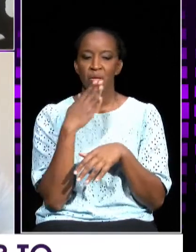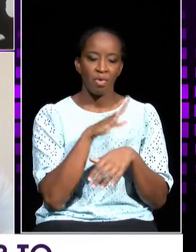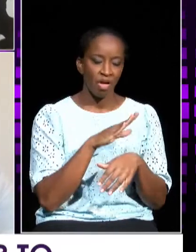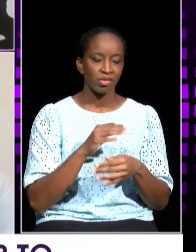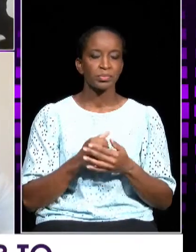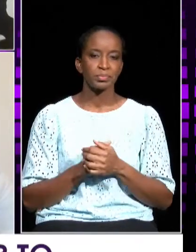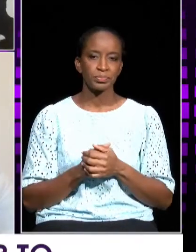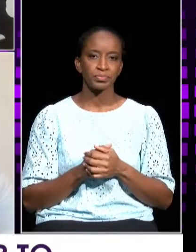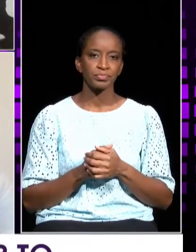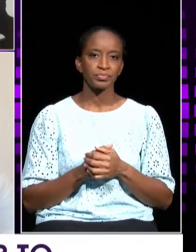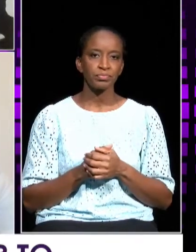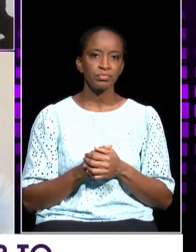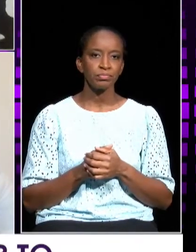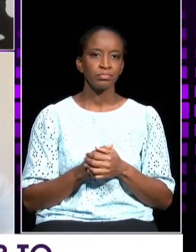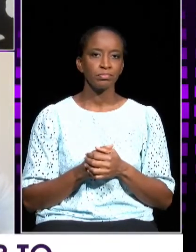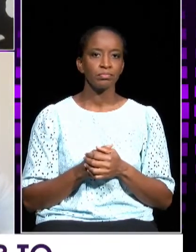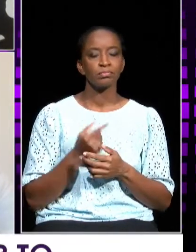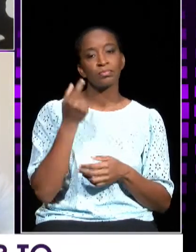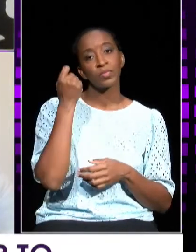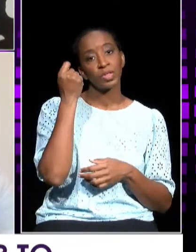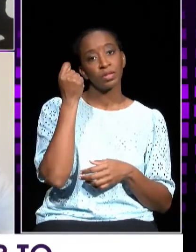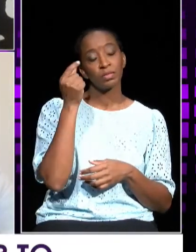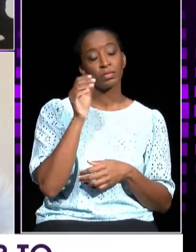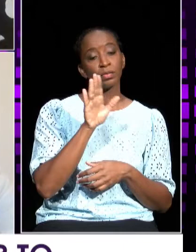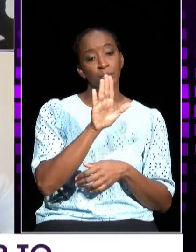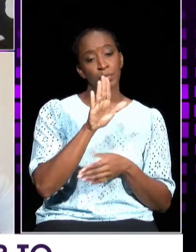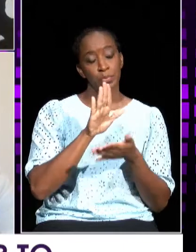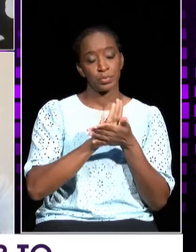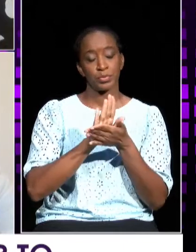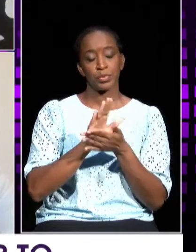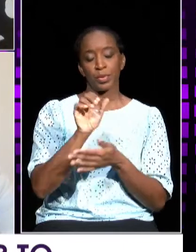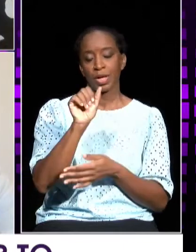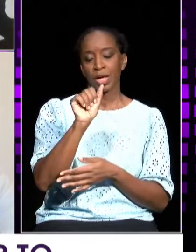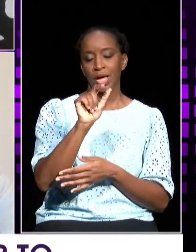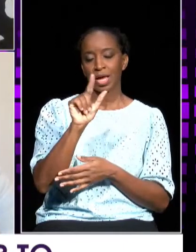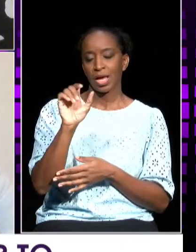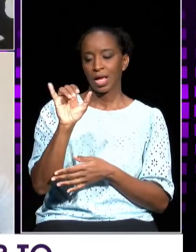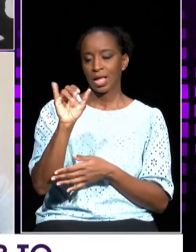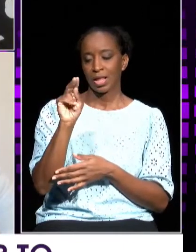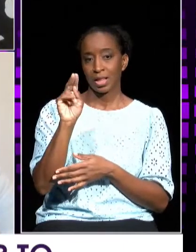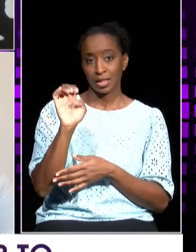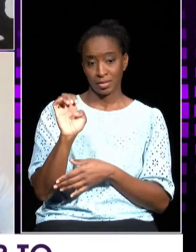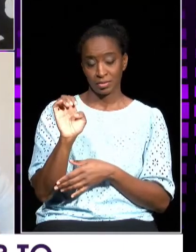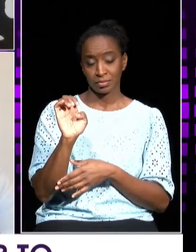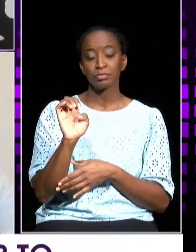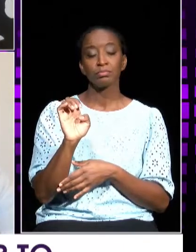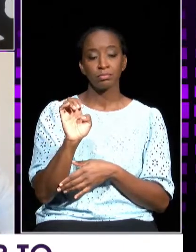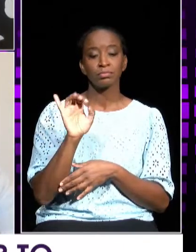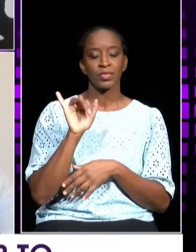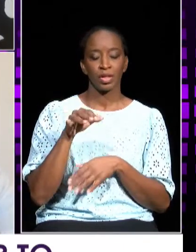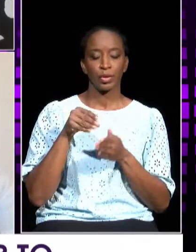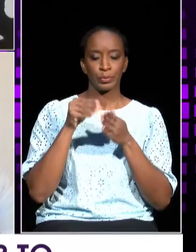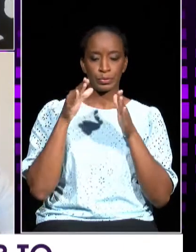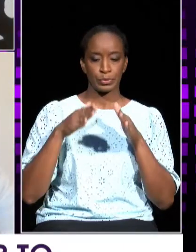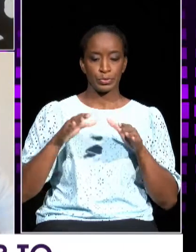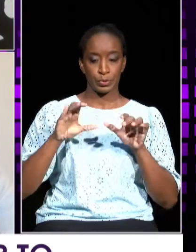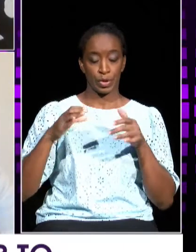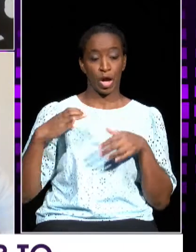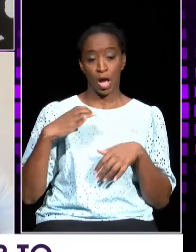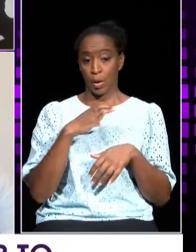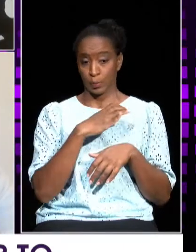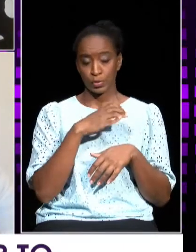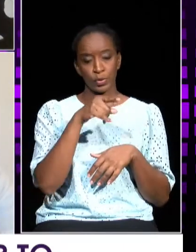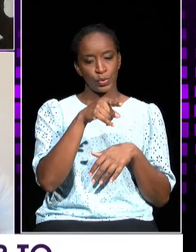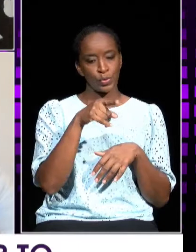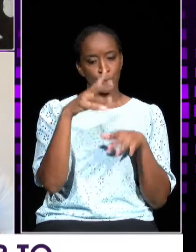are the president of the Students' Council at the Allen School. I also understand that you were head boy at the Allen School. And from your